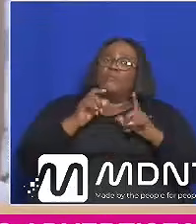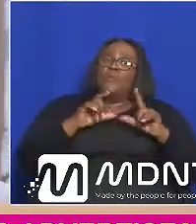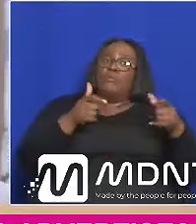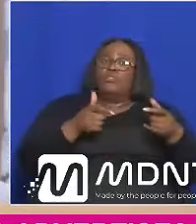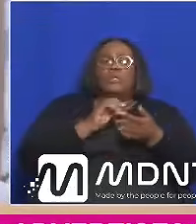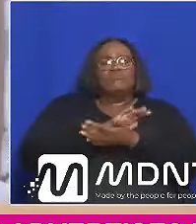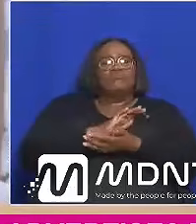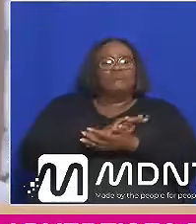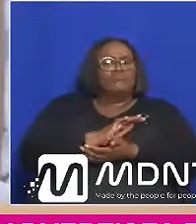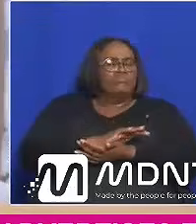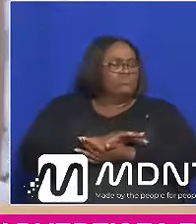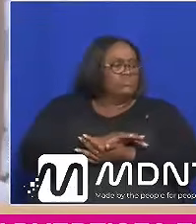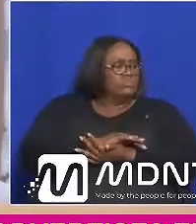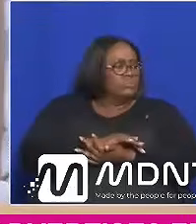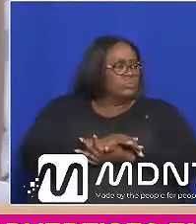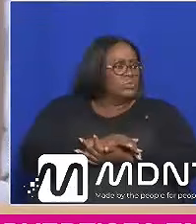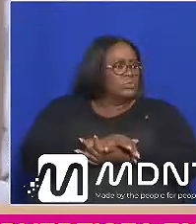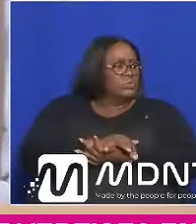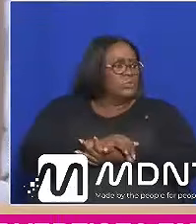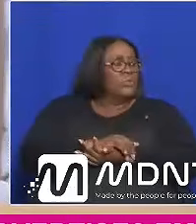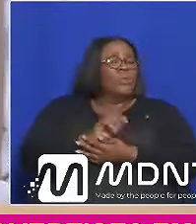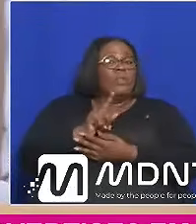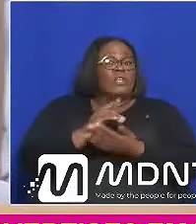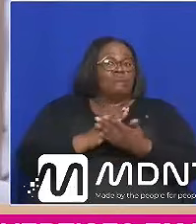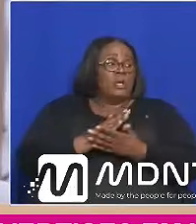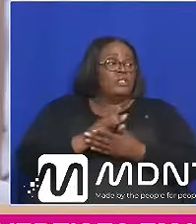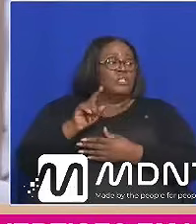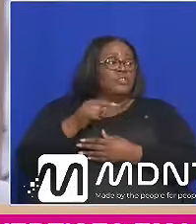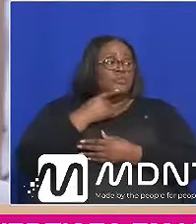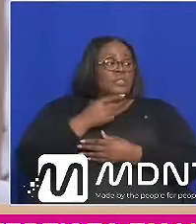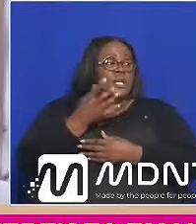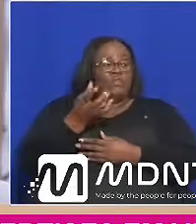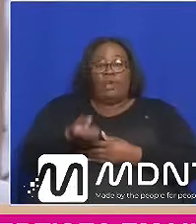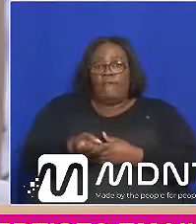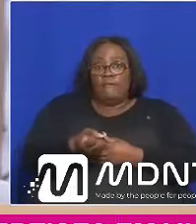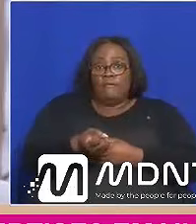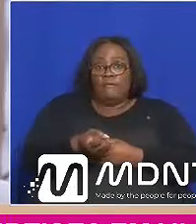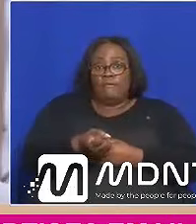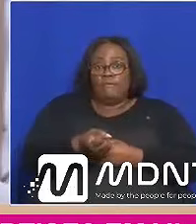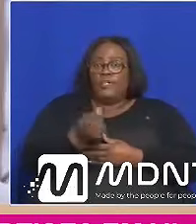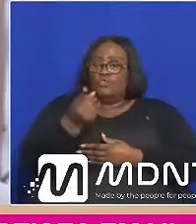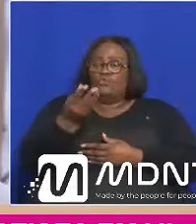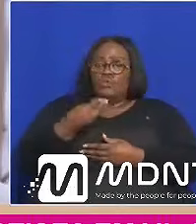parameters of this right that you assert, that you provide us with the